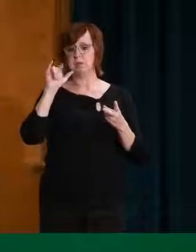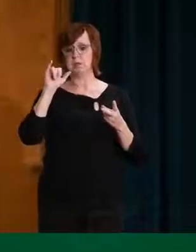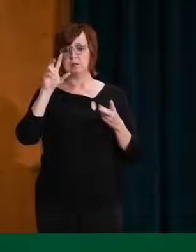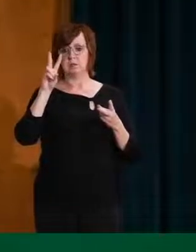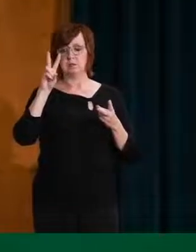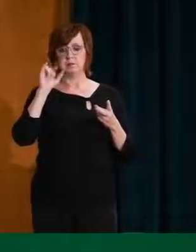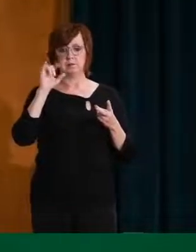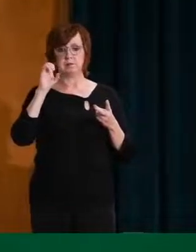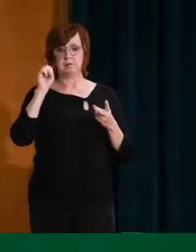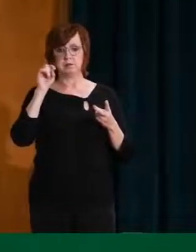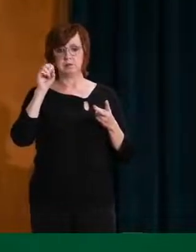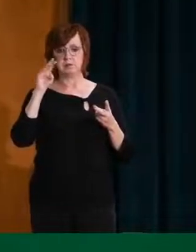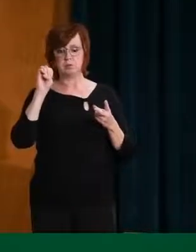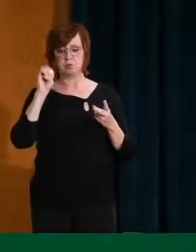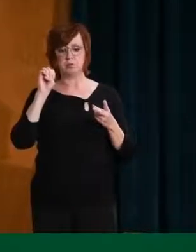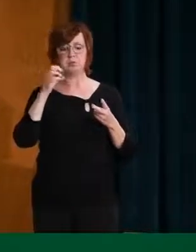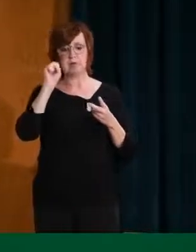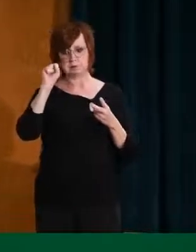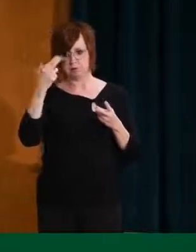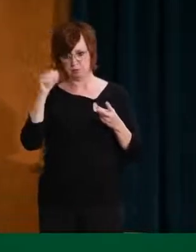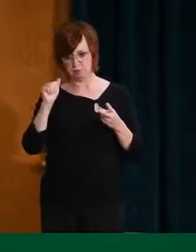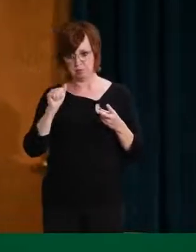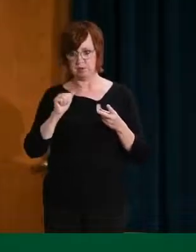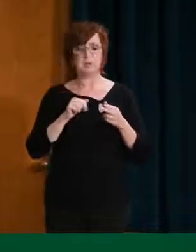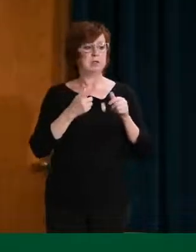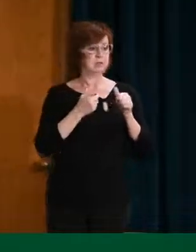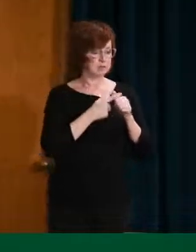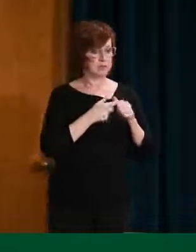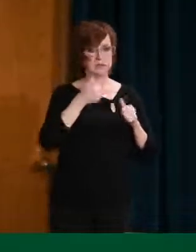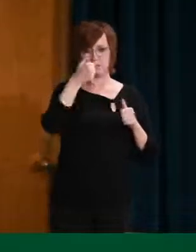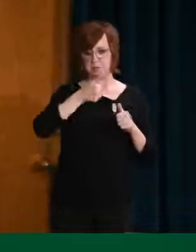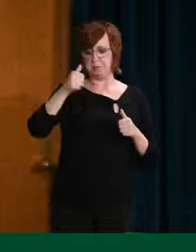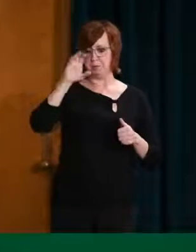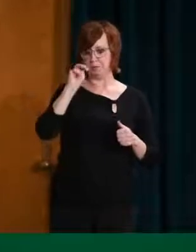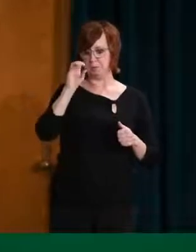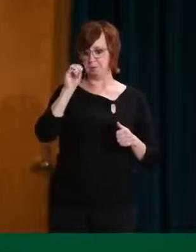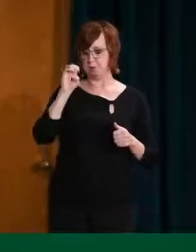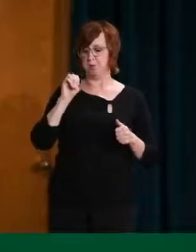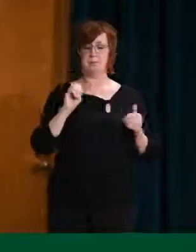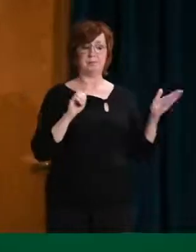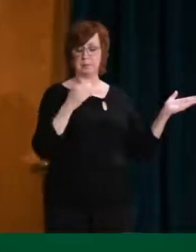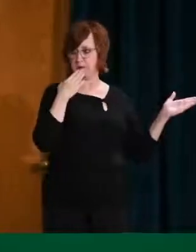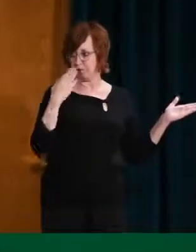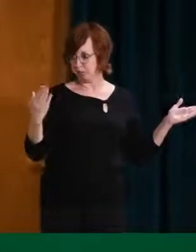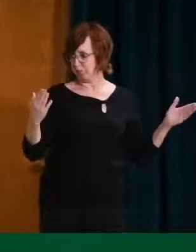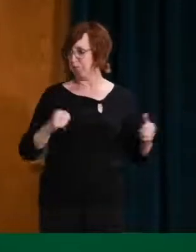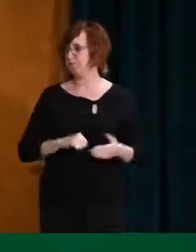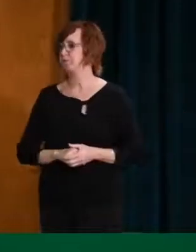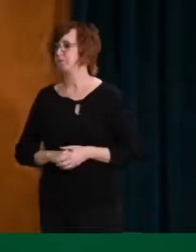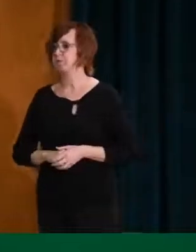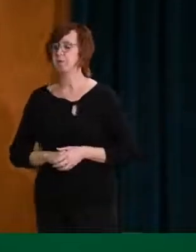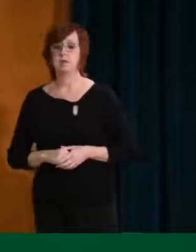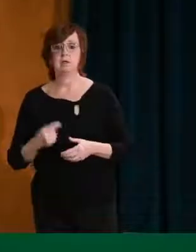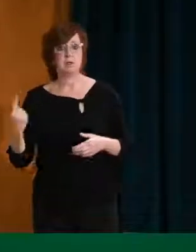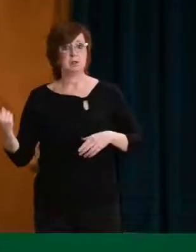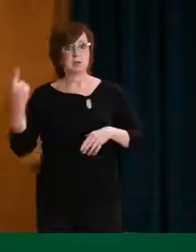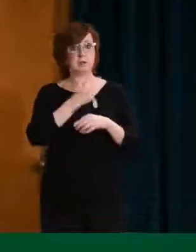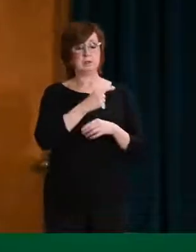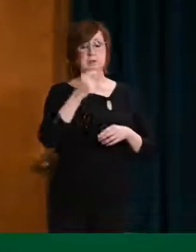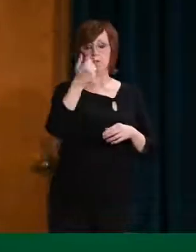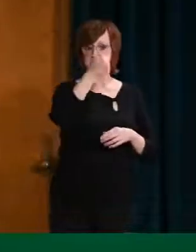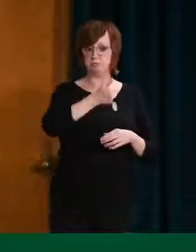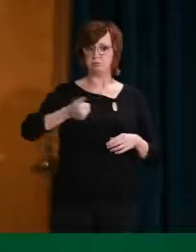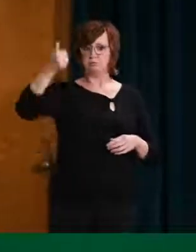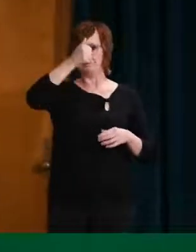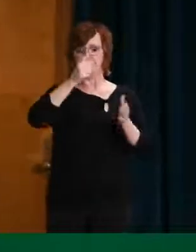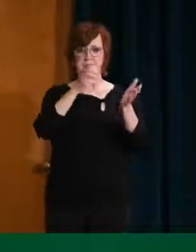opening statement from Dr. Shahab. Premier Moe. Well, thank you very much. And today, the Chief Medical Health Officer has confirmed